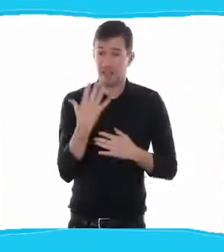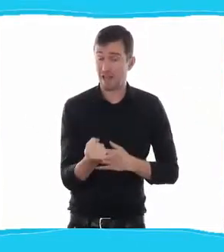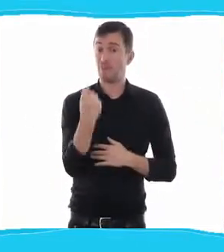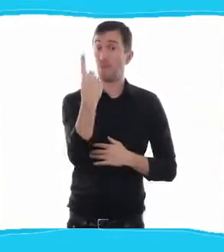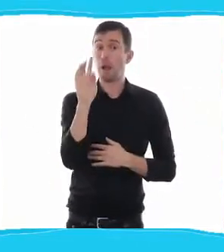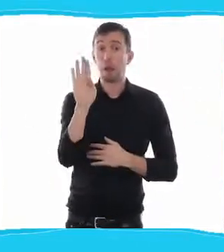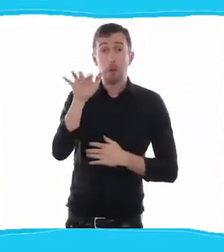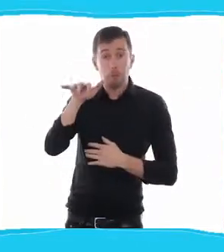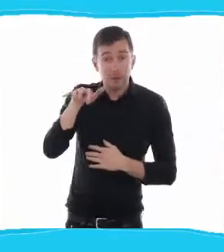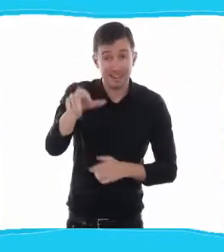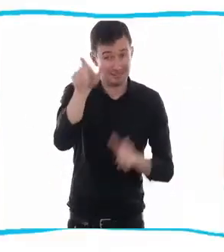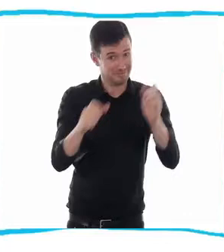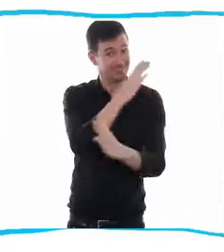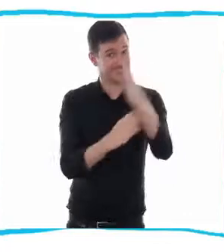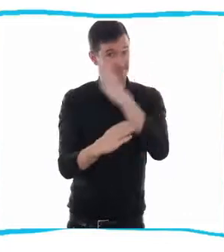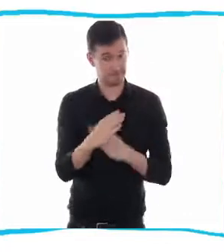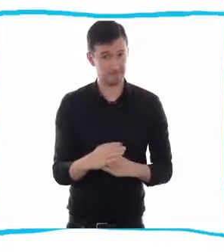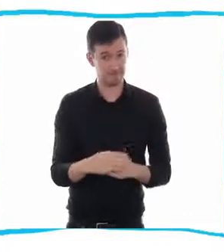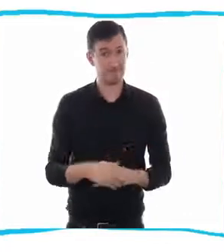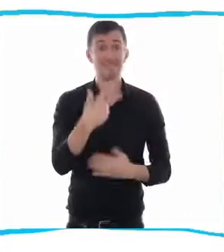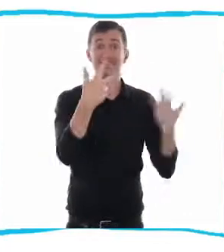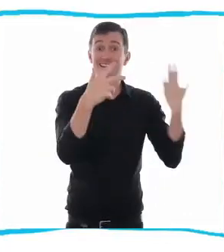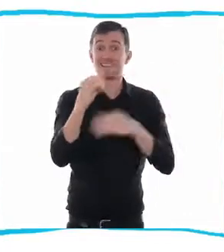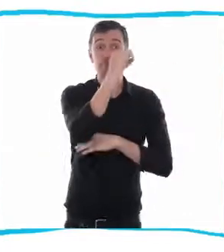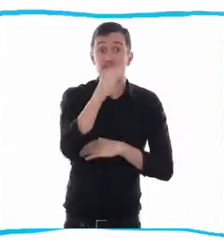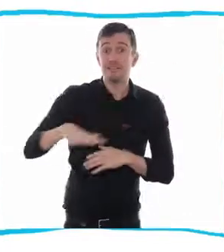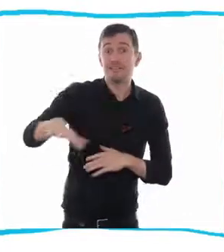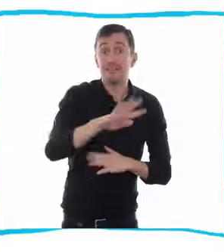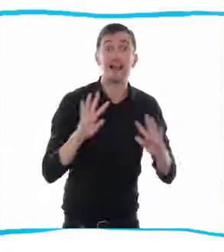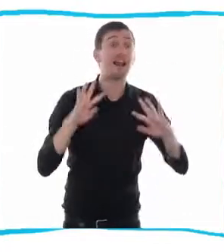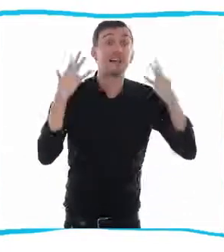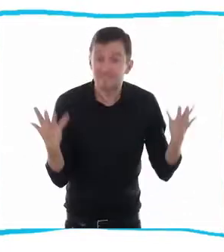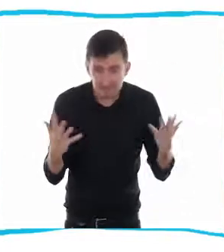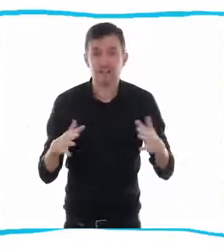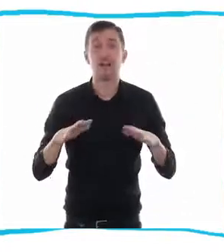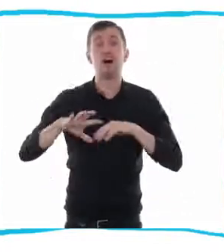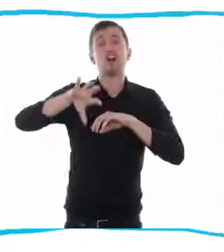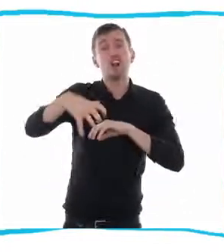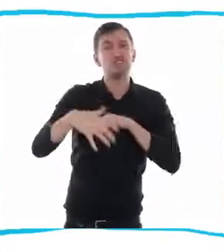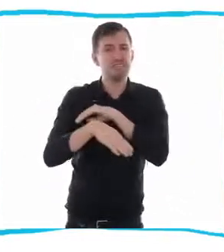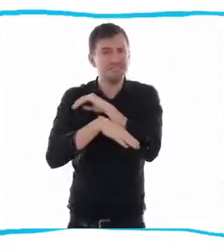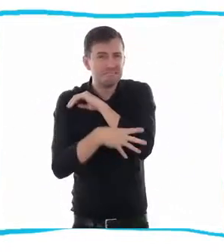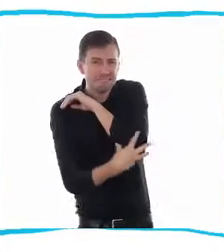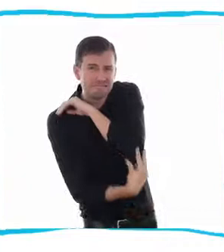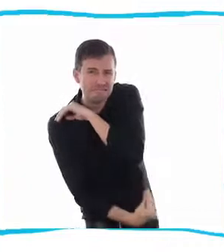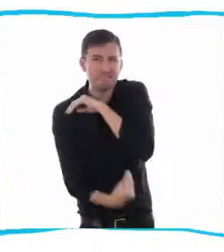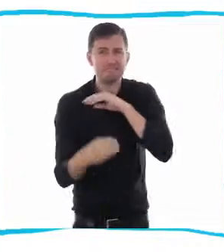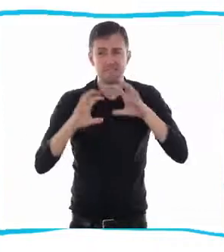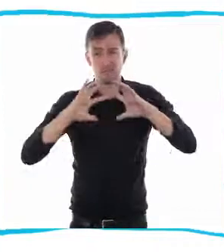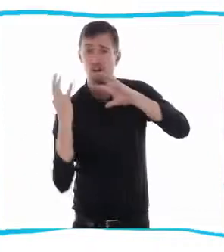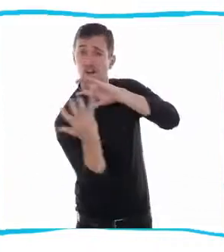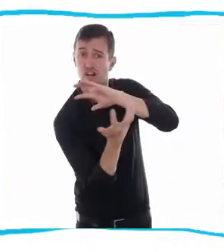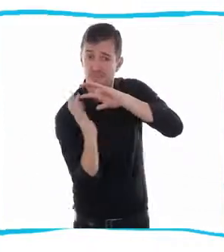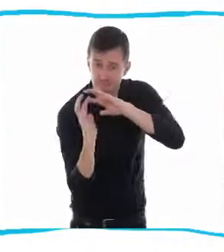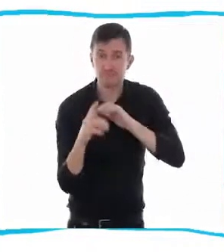over 1 billion people with disabilities in the world, with 80% living in developing countries. People with disabilities can